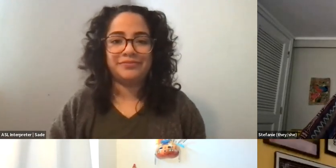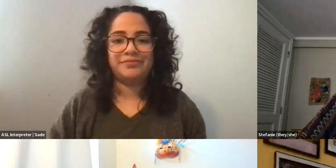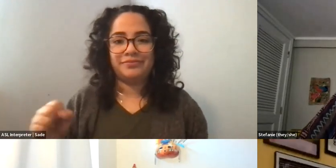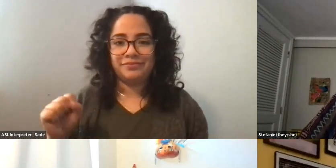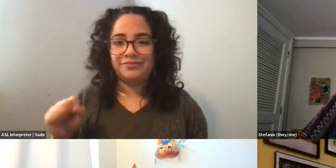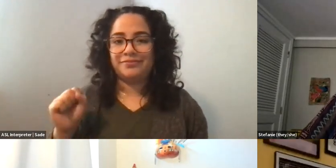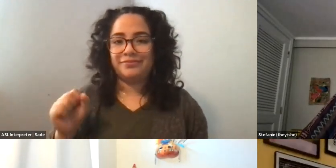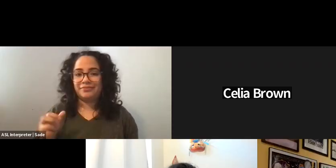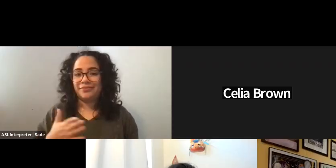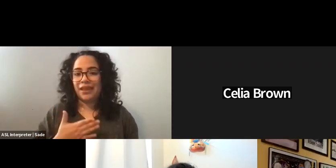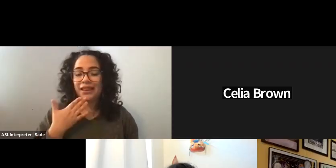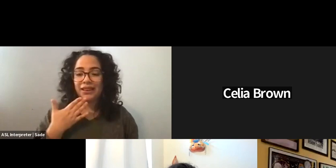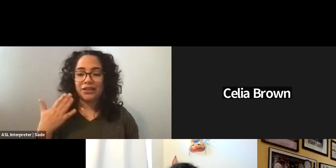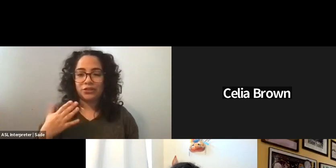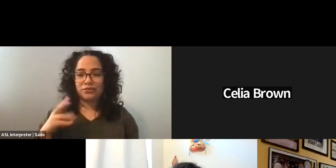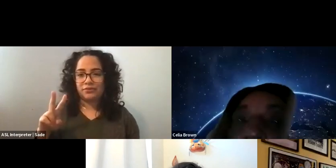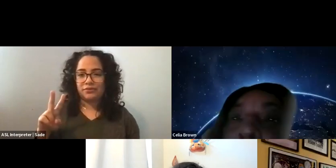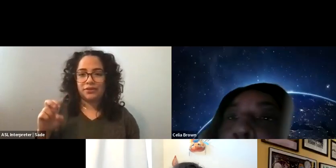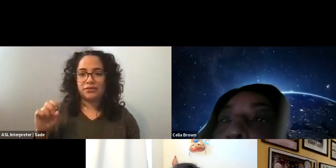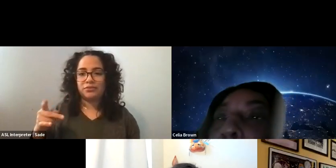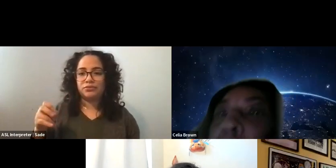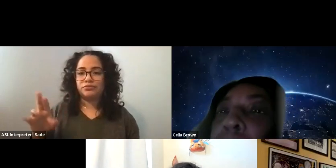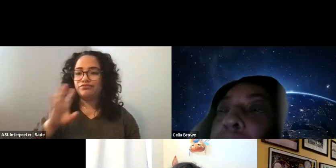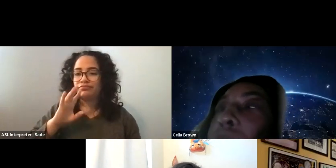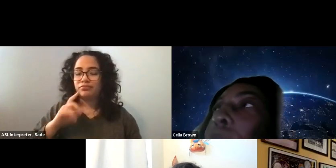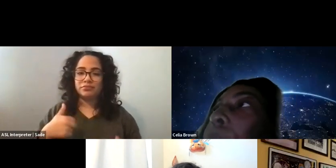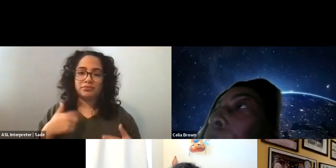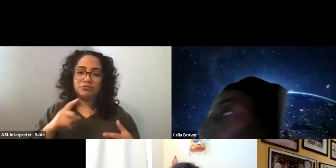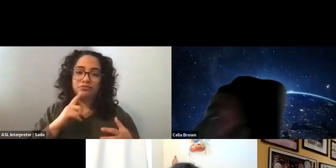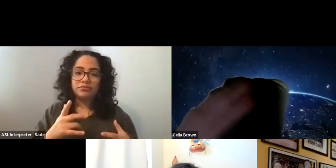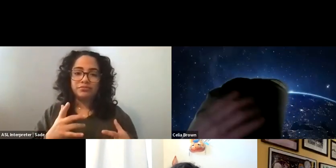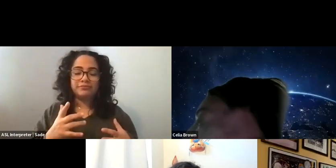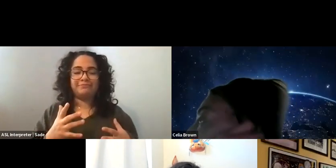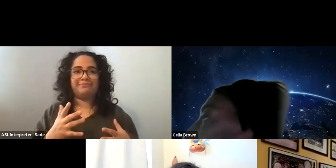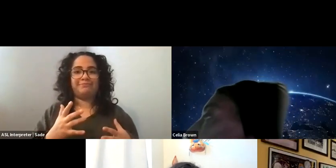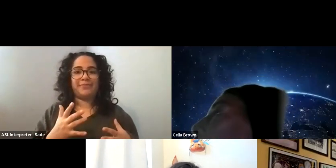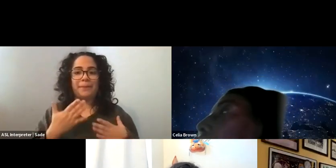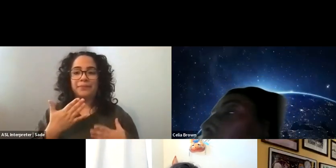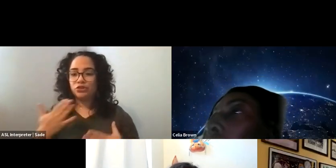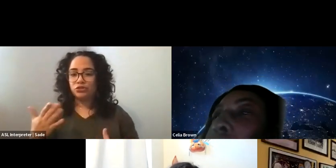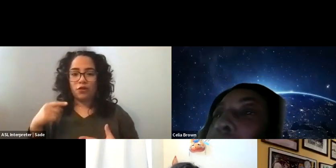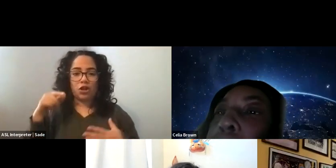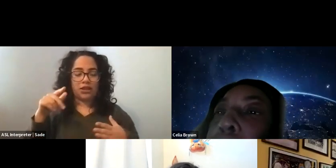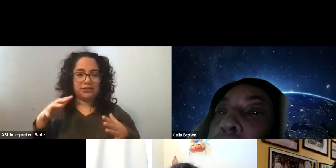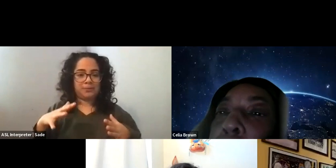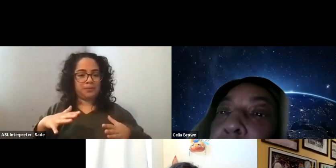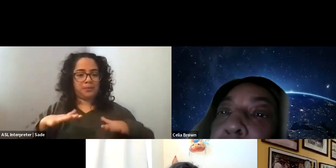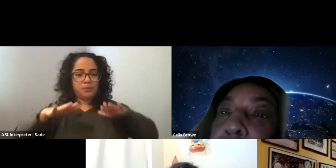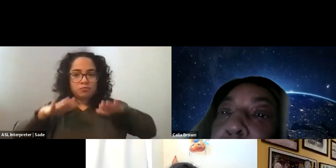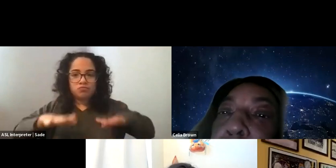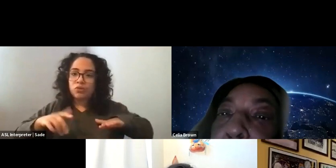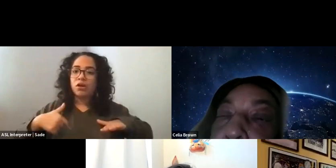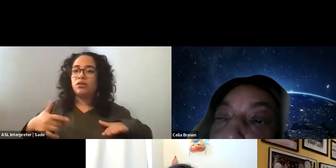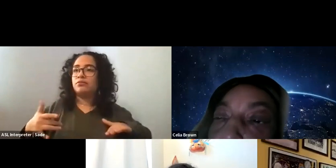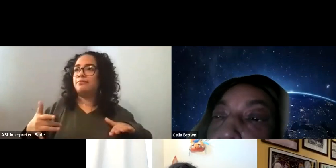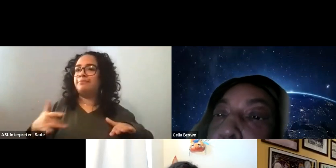Thank you. I have such an appreciation for all of this grounding and really getting a sense of where you are all coming